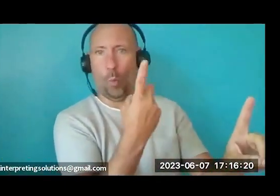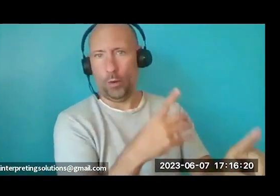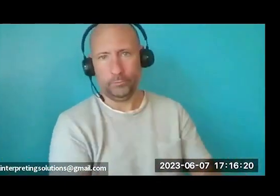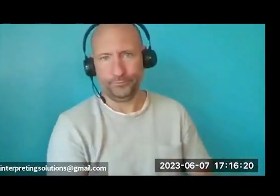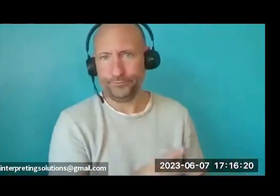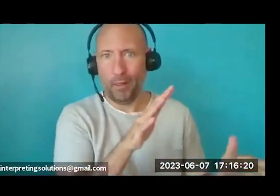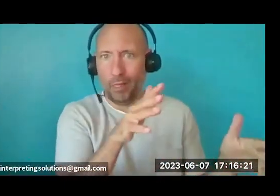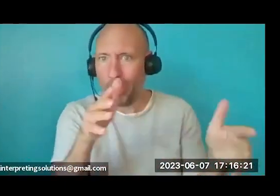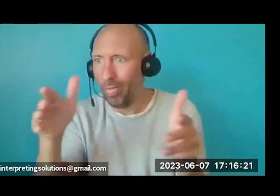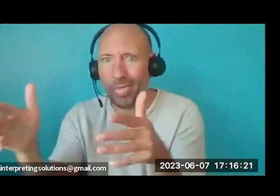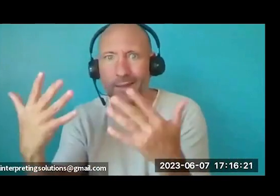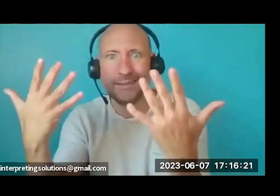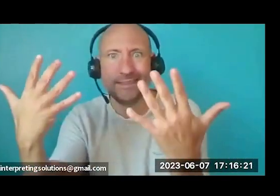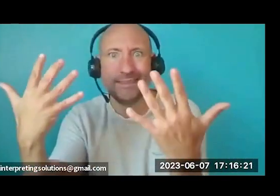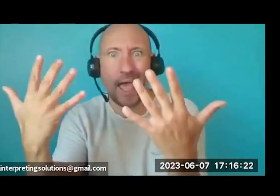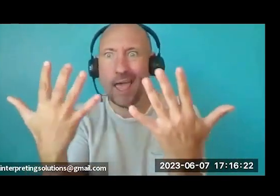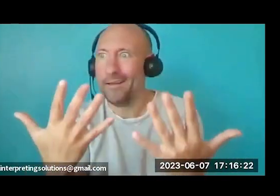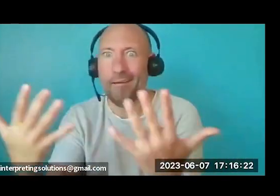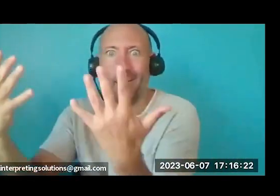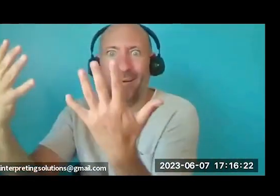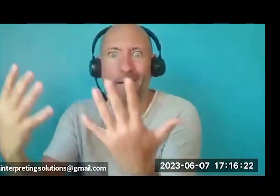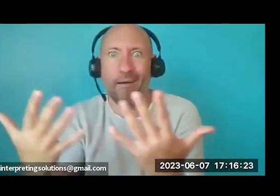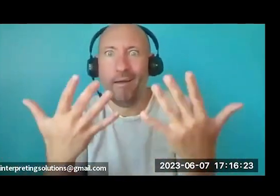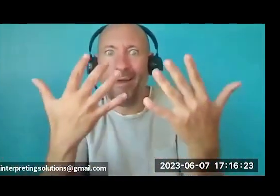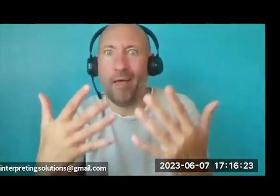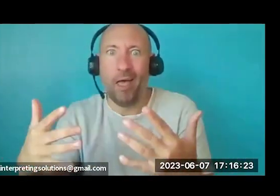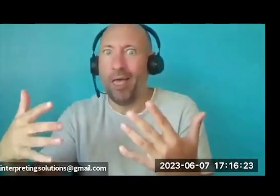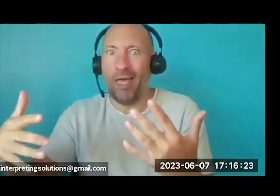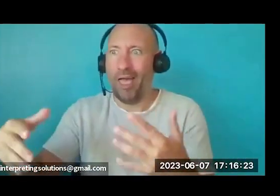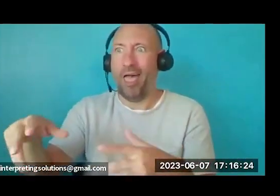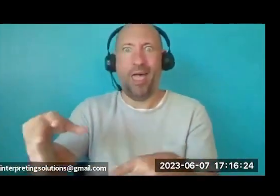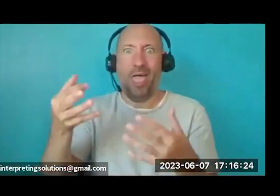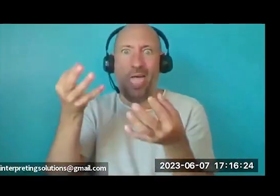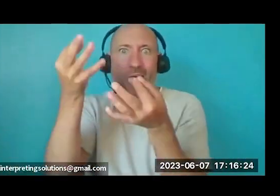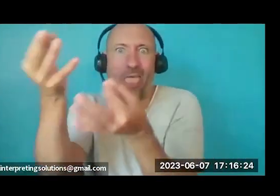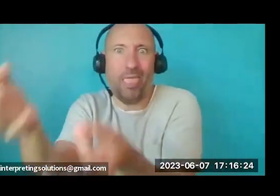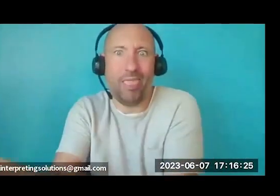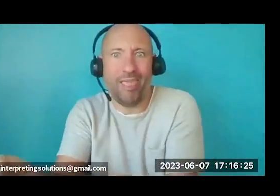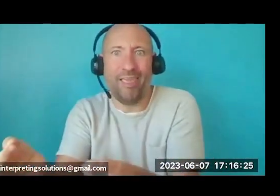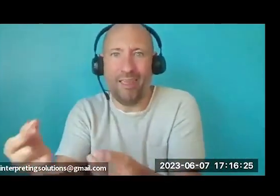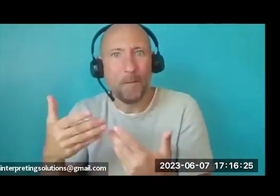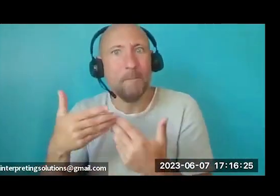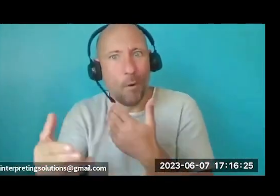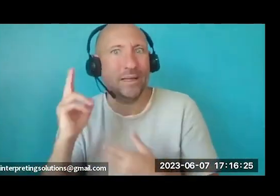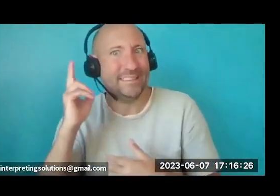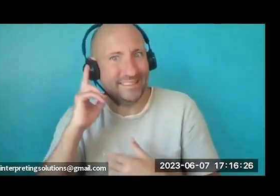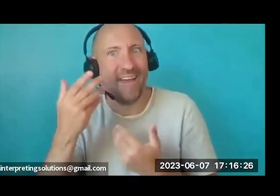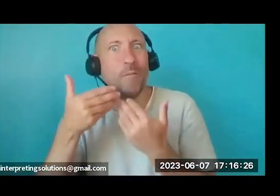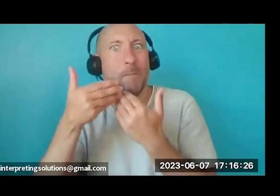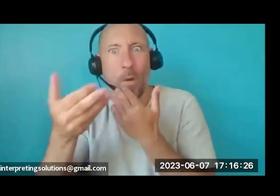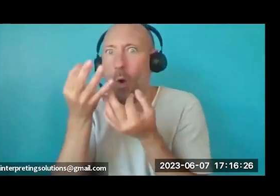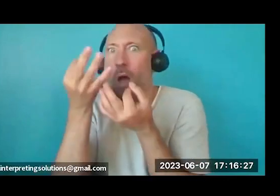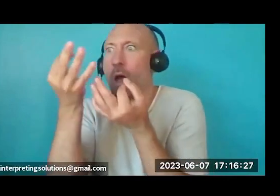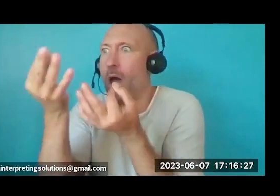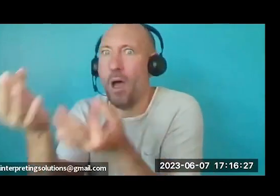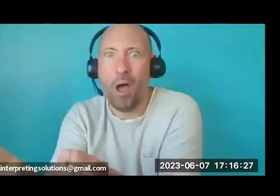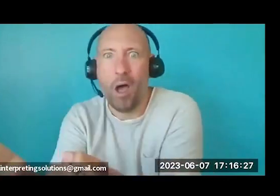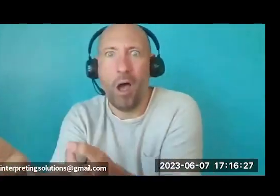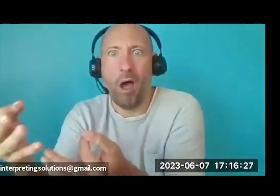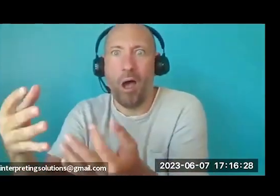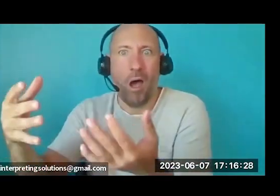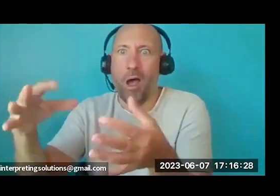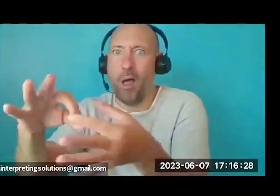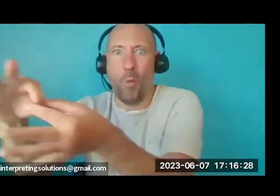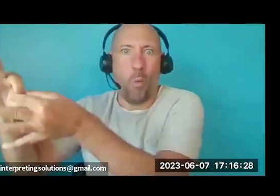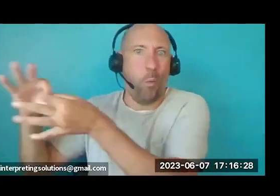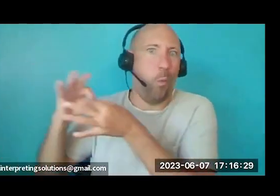more attractive because it automatically carries more visual elements, that is rhythm, movement, synchronicity,